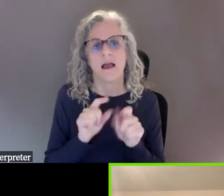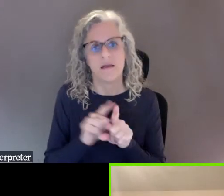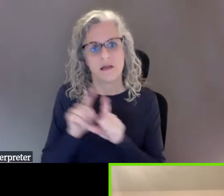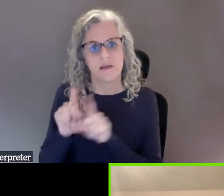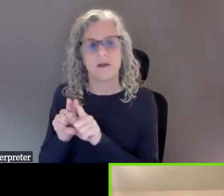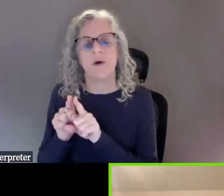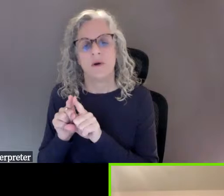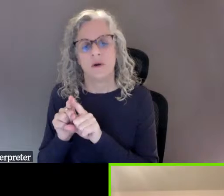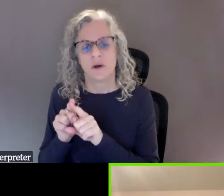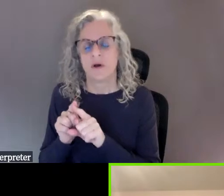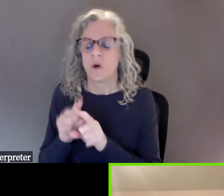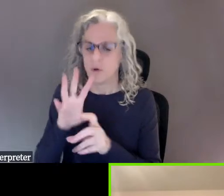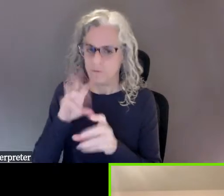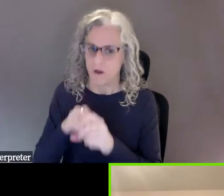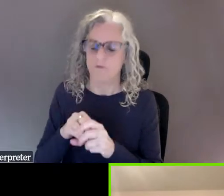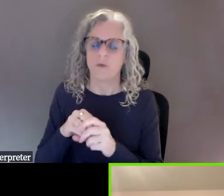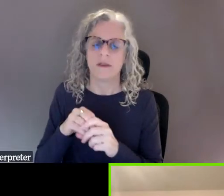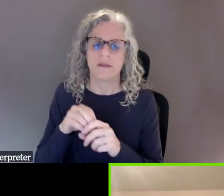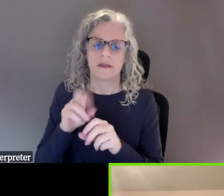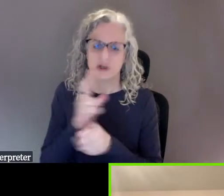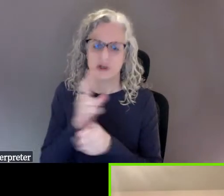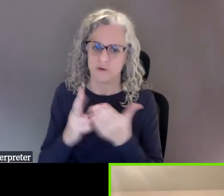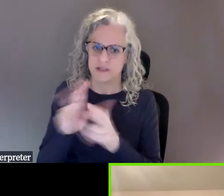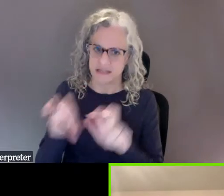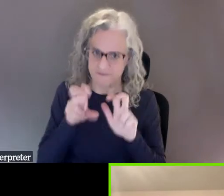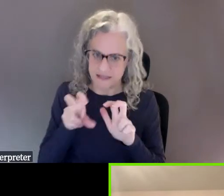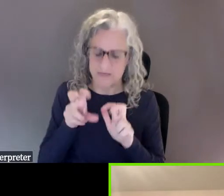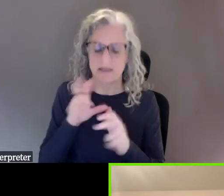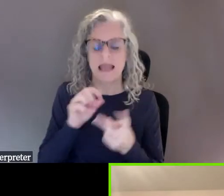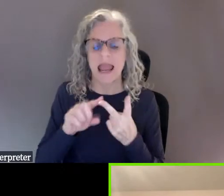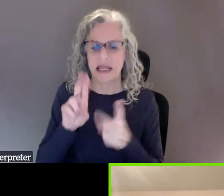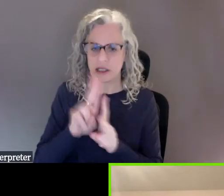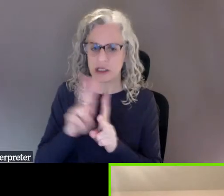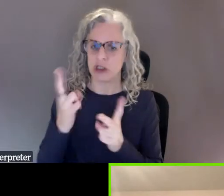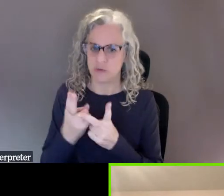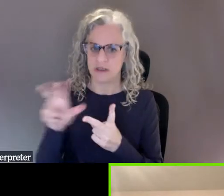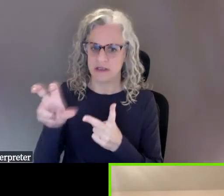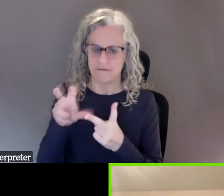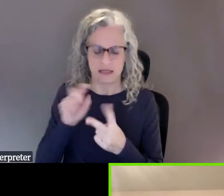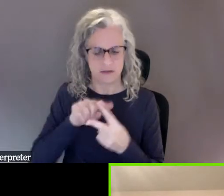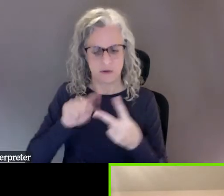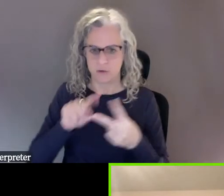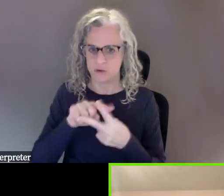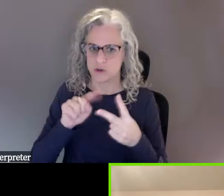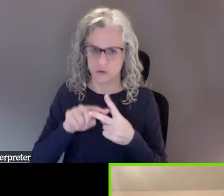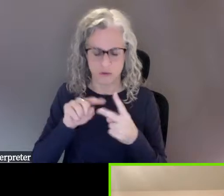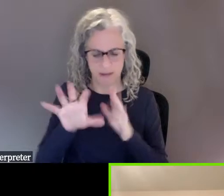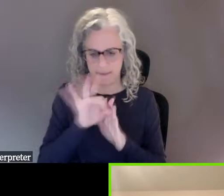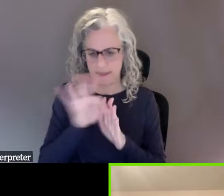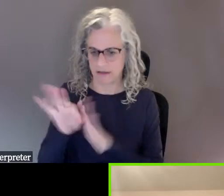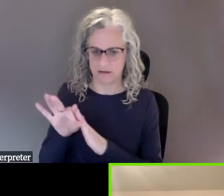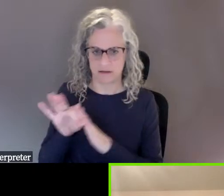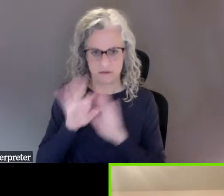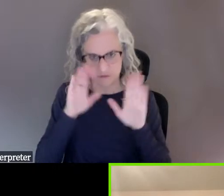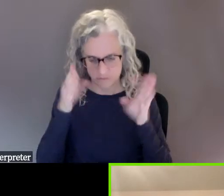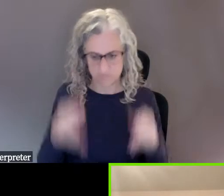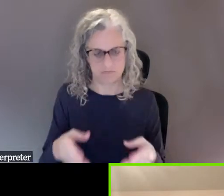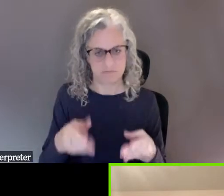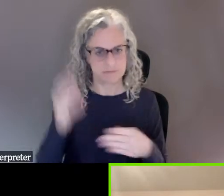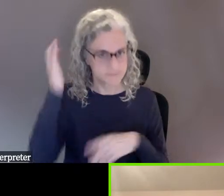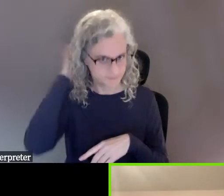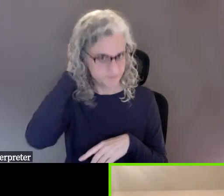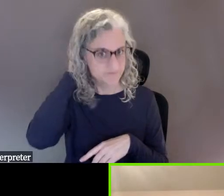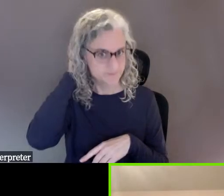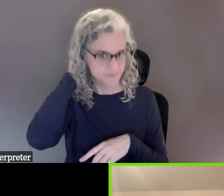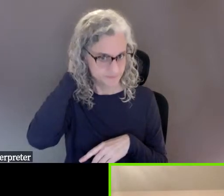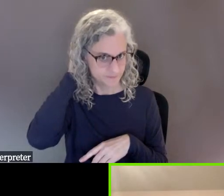divestment campaigns as well. It was my universities and my union that I really wanted to do this kind of organizing work on. And we looked for the investments.